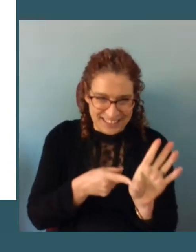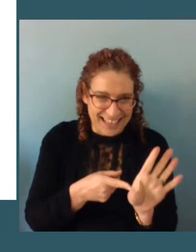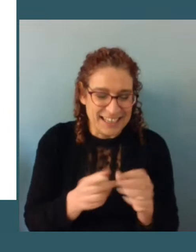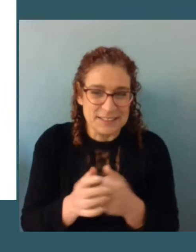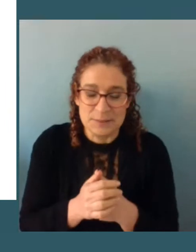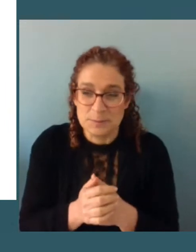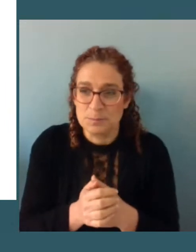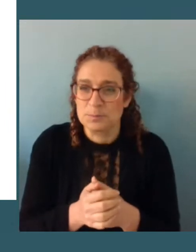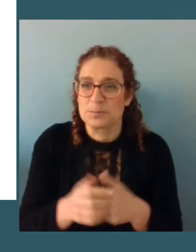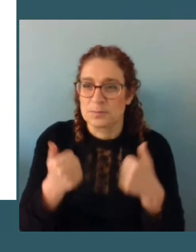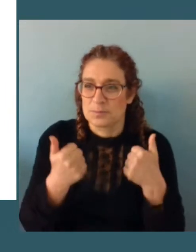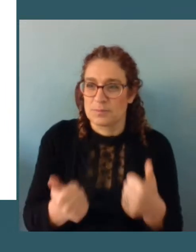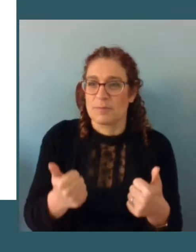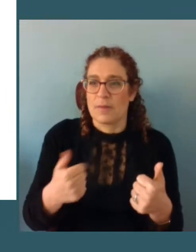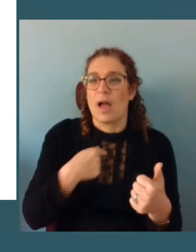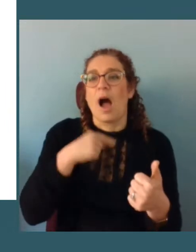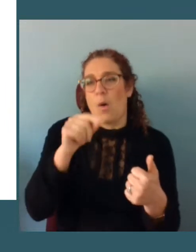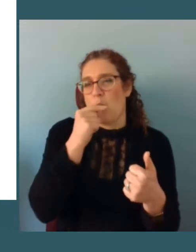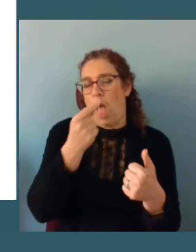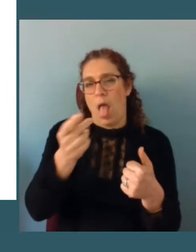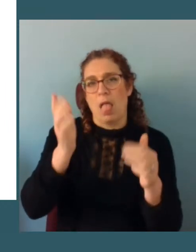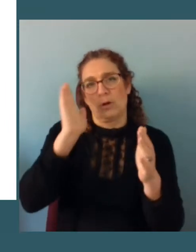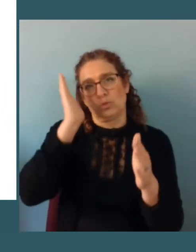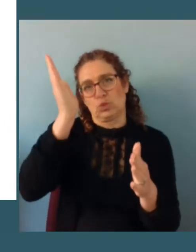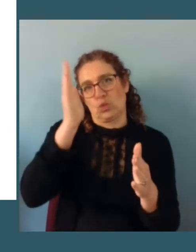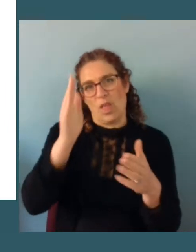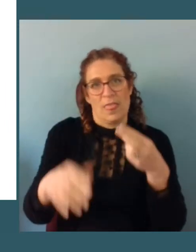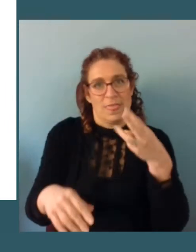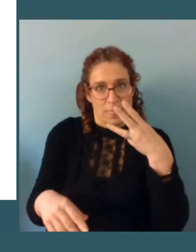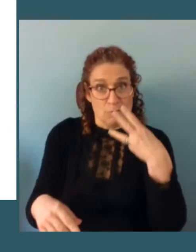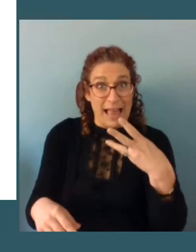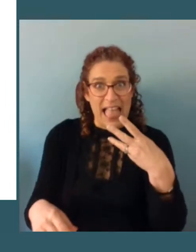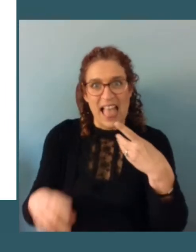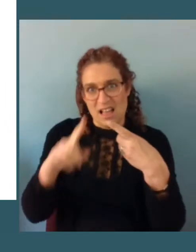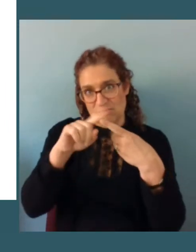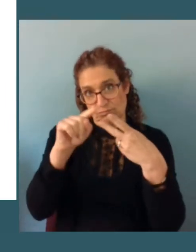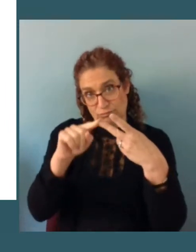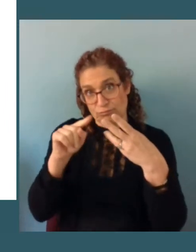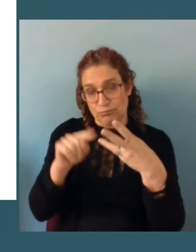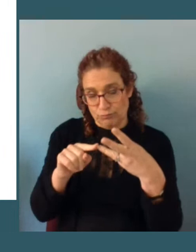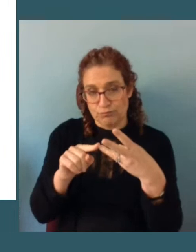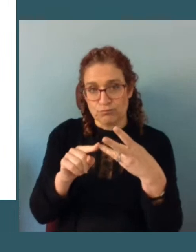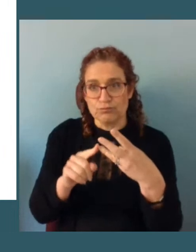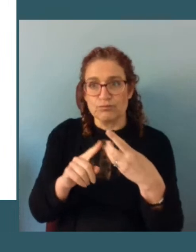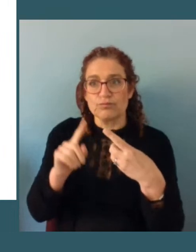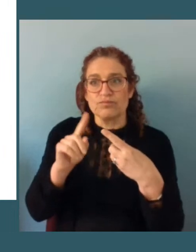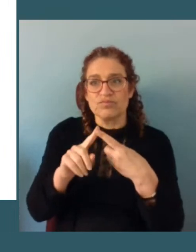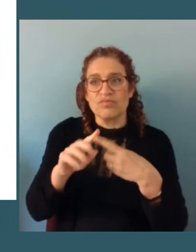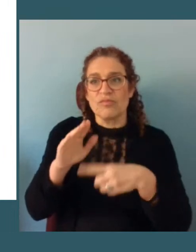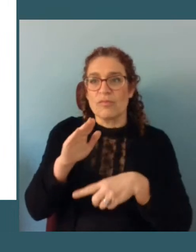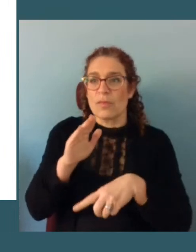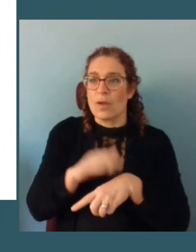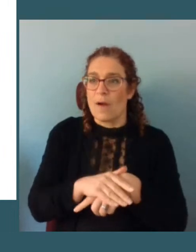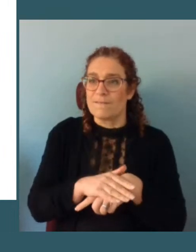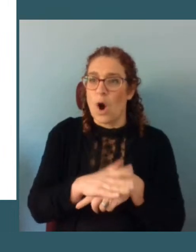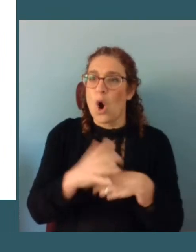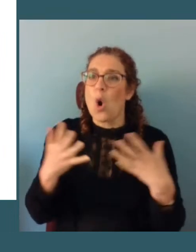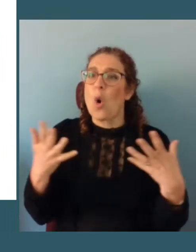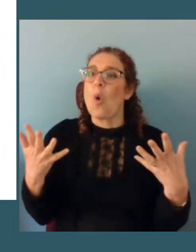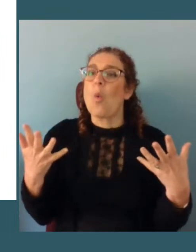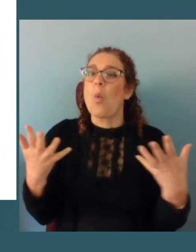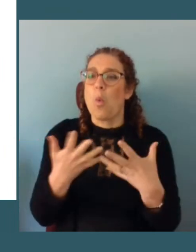into 3 chunks. We will talk first about situations which predispose individuals to